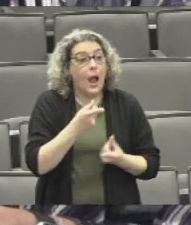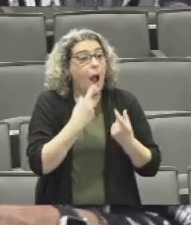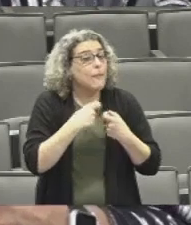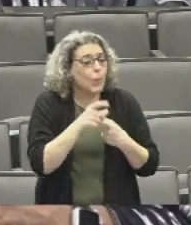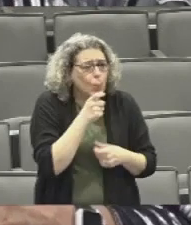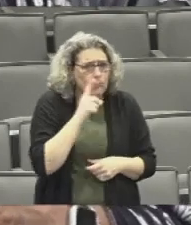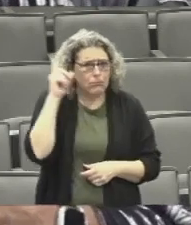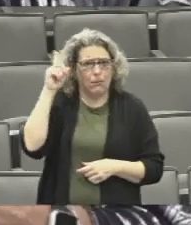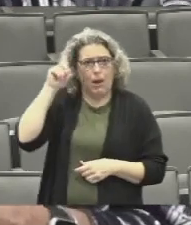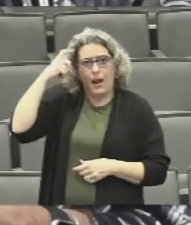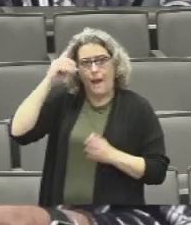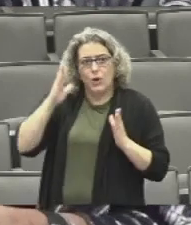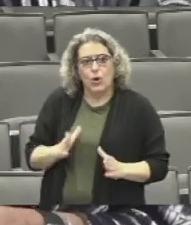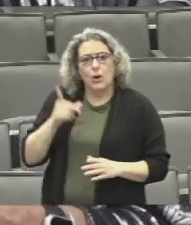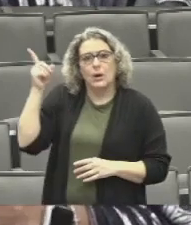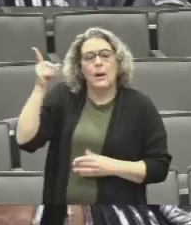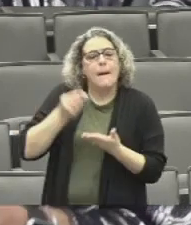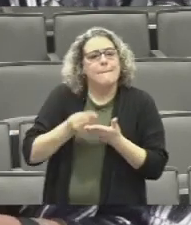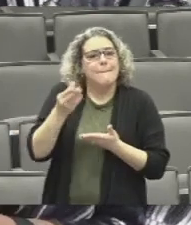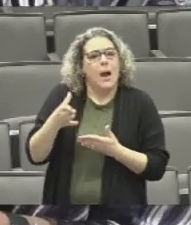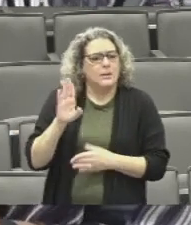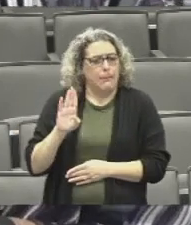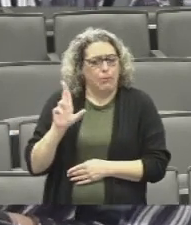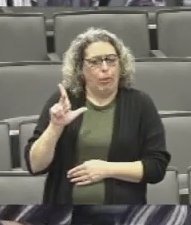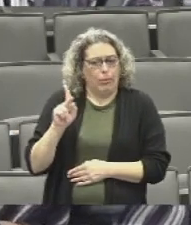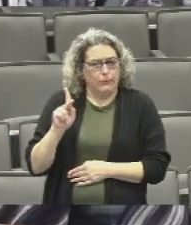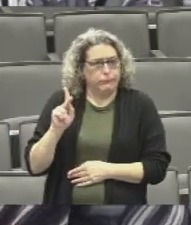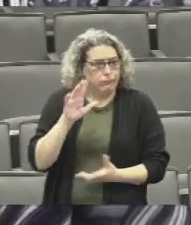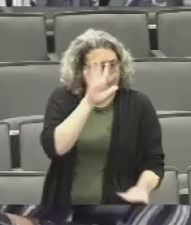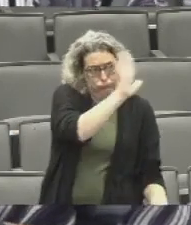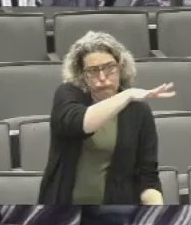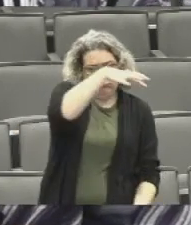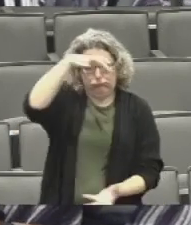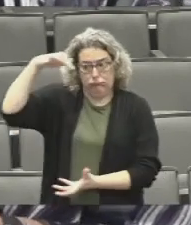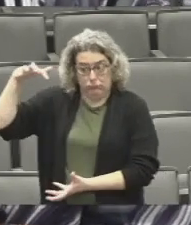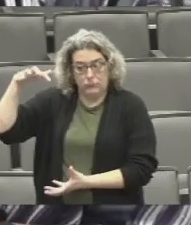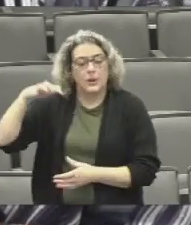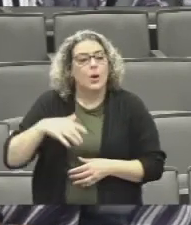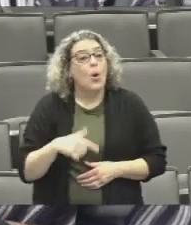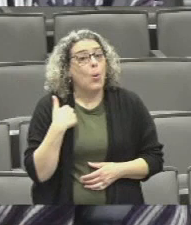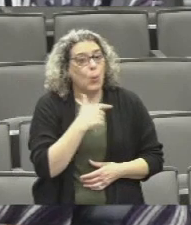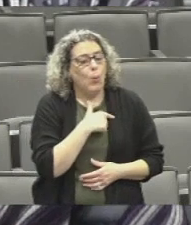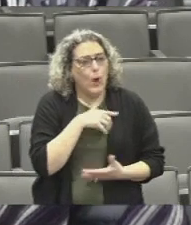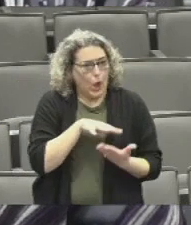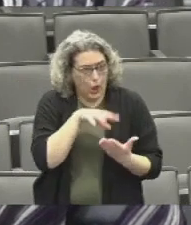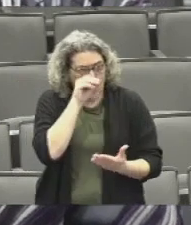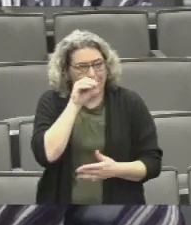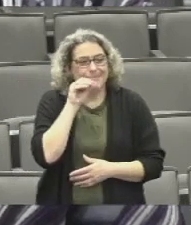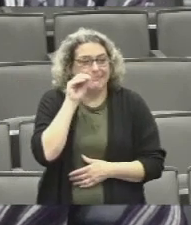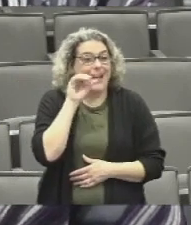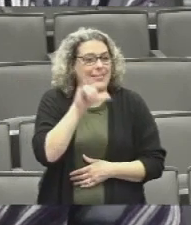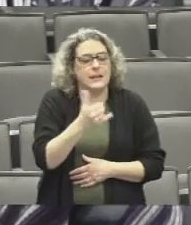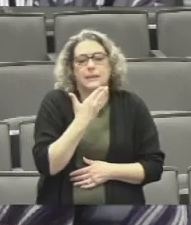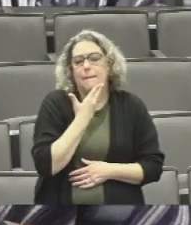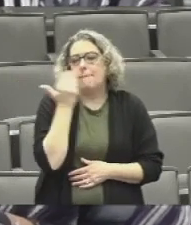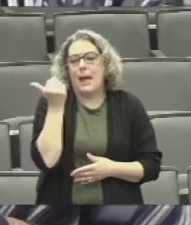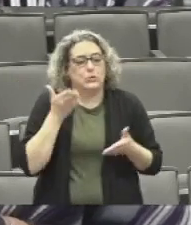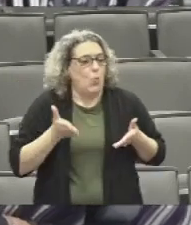governor. They buy in bulk. Pretty soon, early on, we have found that that is the most effective